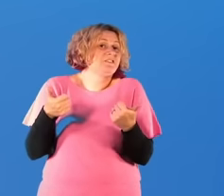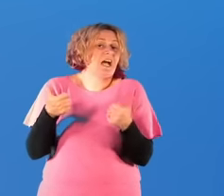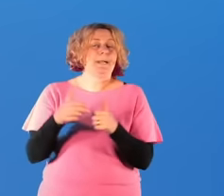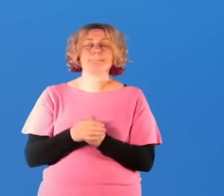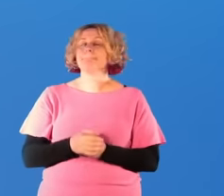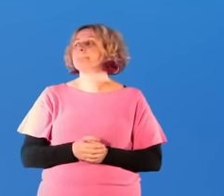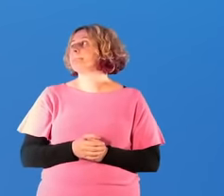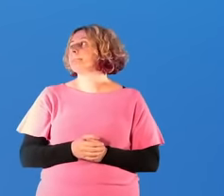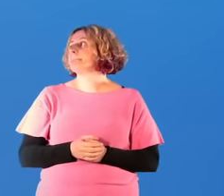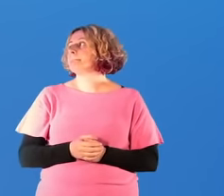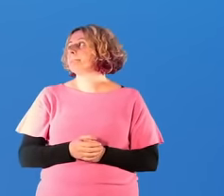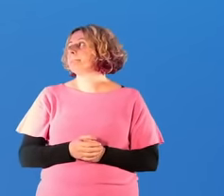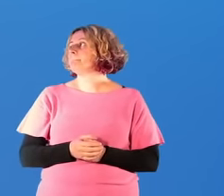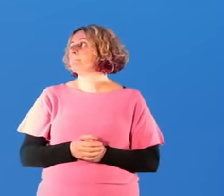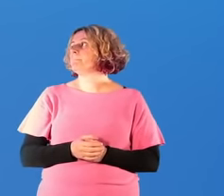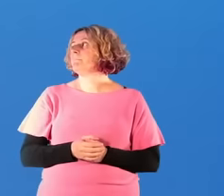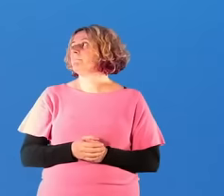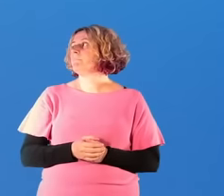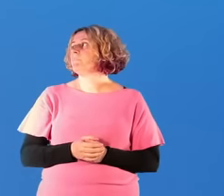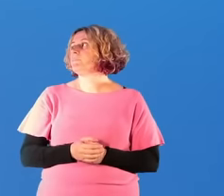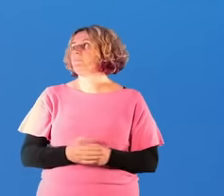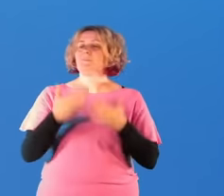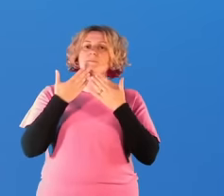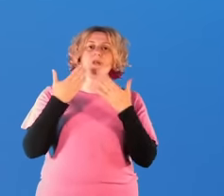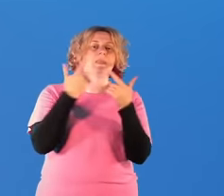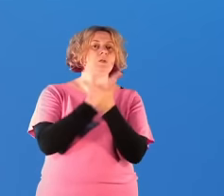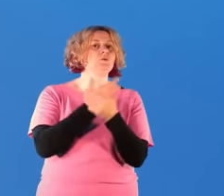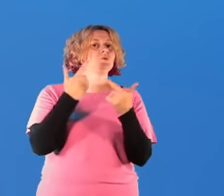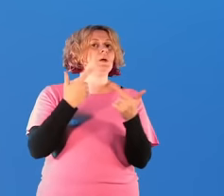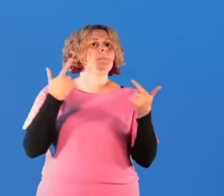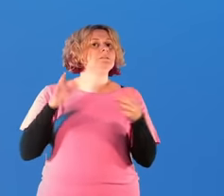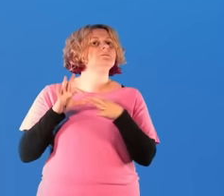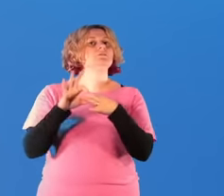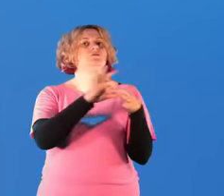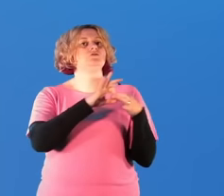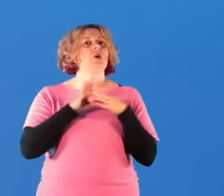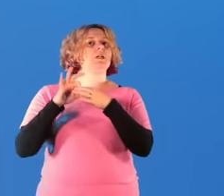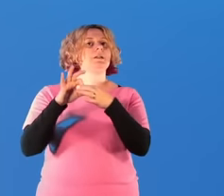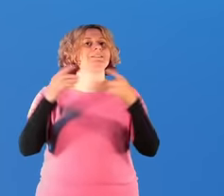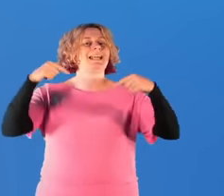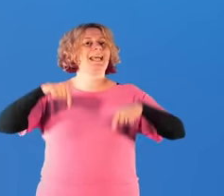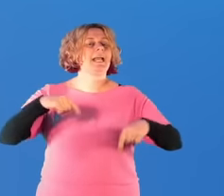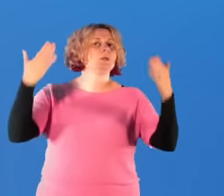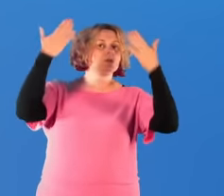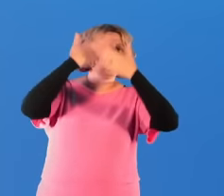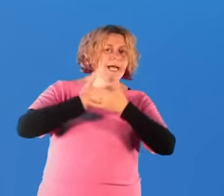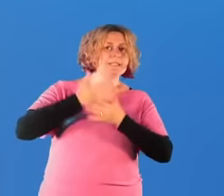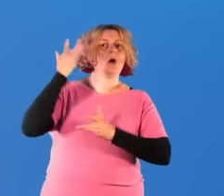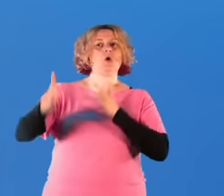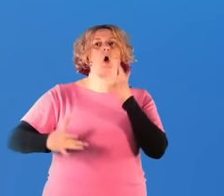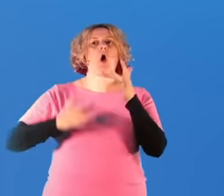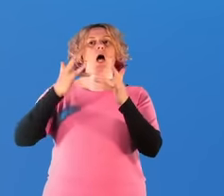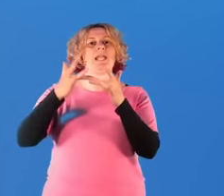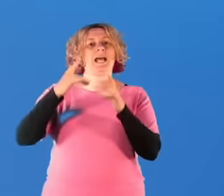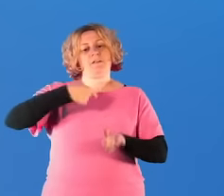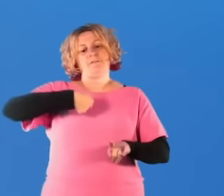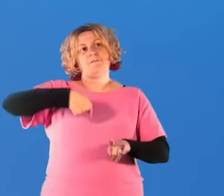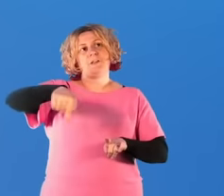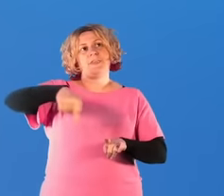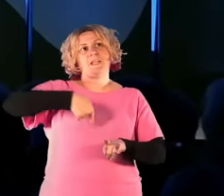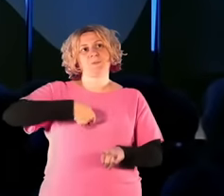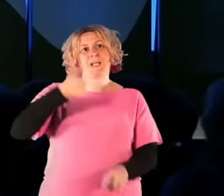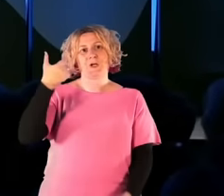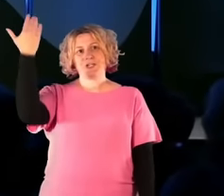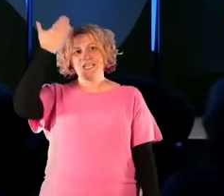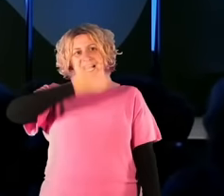do feel free to do so. Thank you so much for joining us here tonight and online and for this week, and good